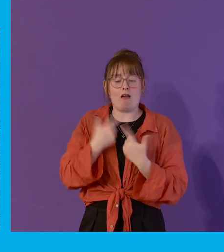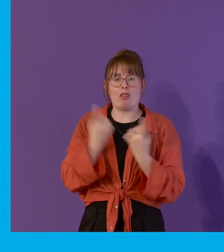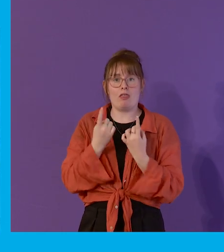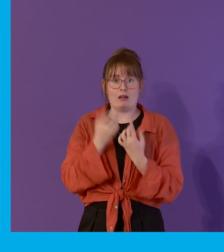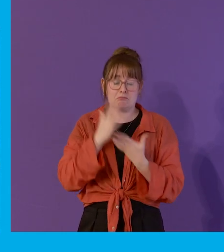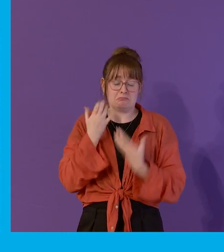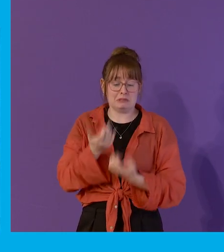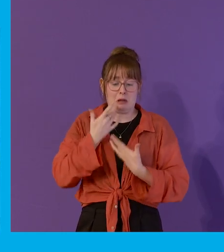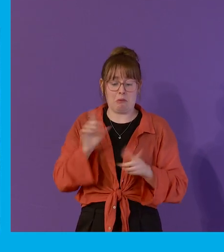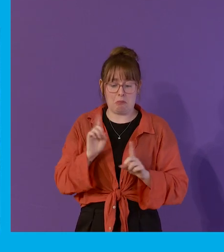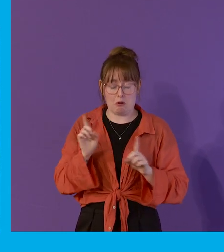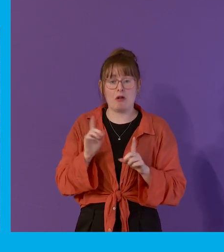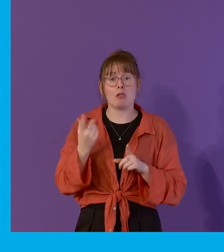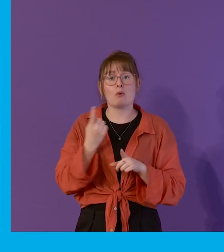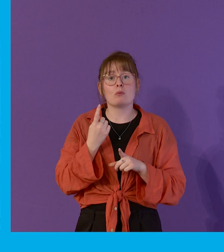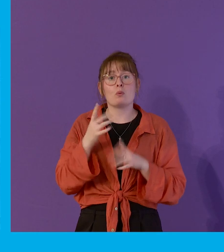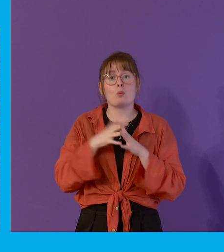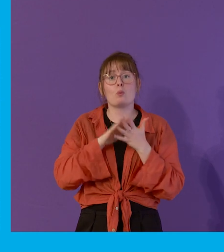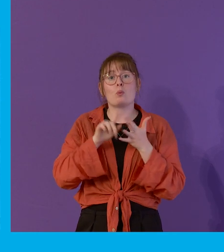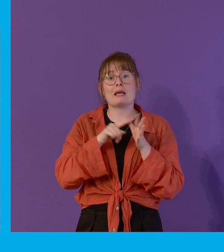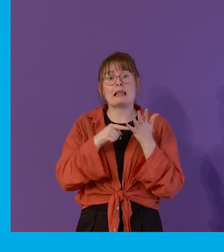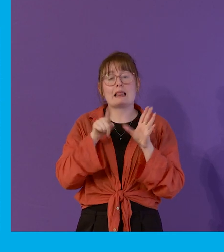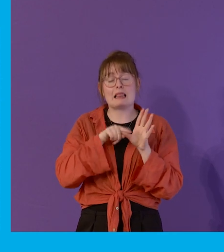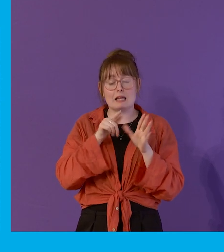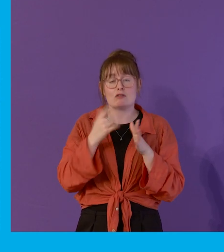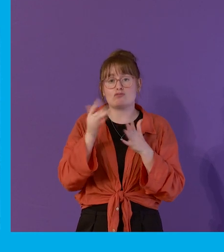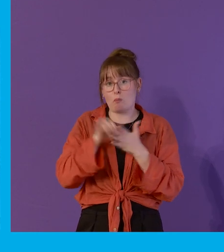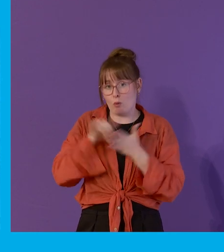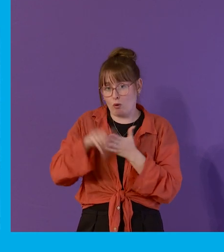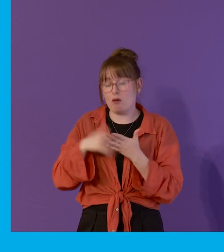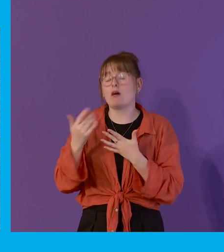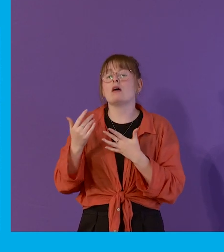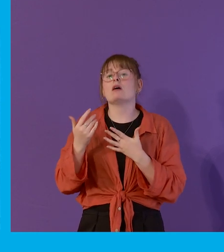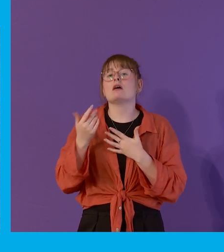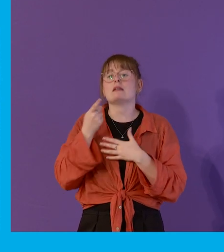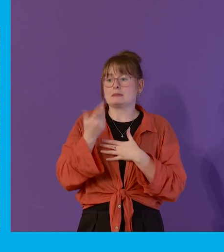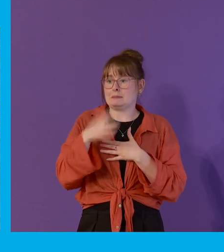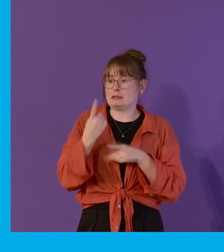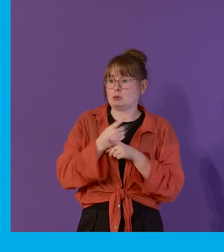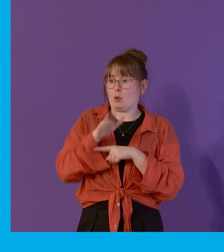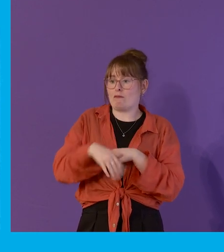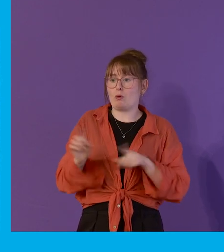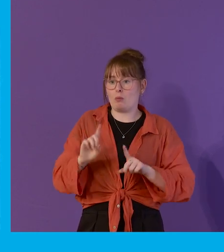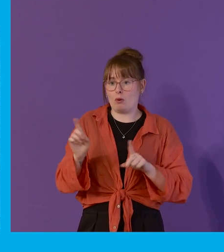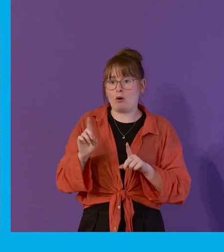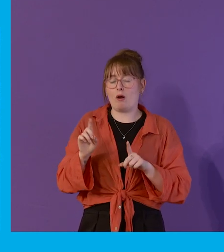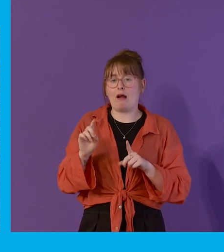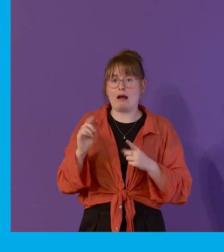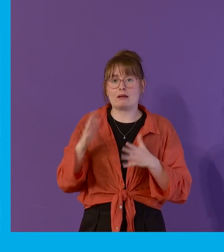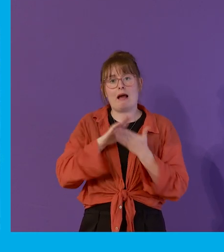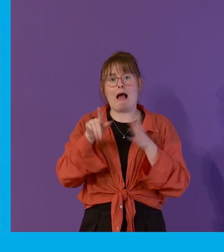tells me that in the Wheatley report in the 70s that created our regions and districts, he talked about